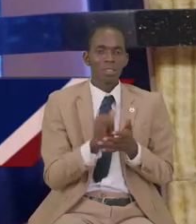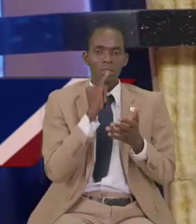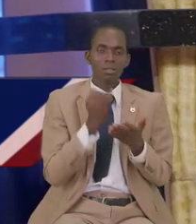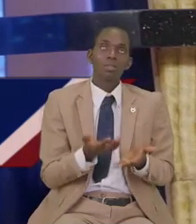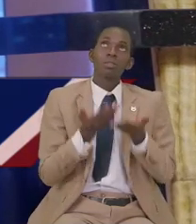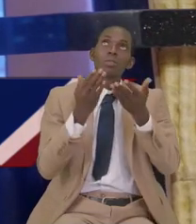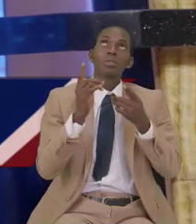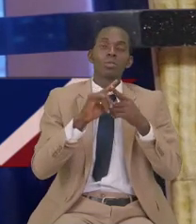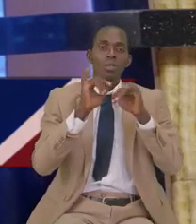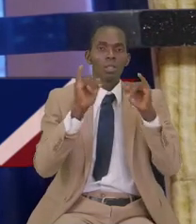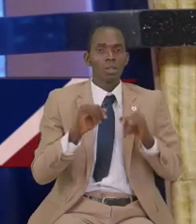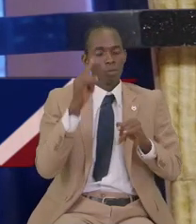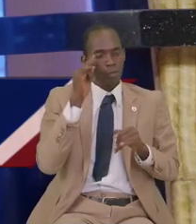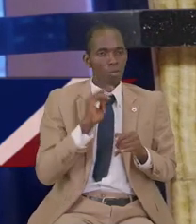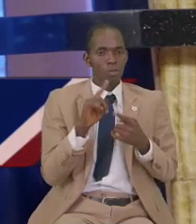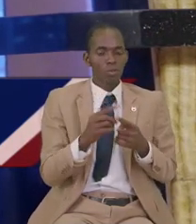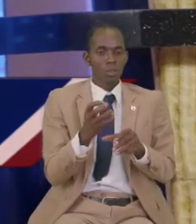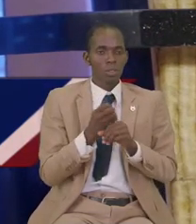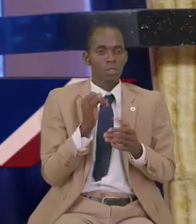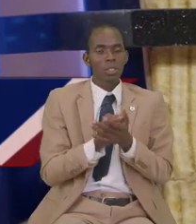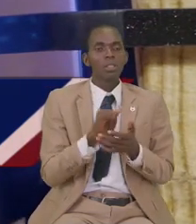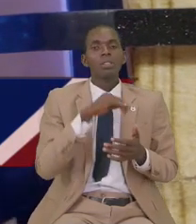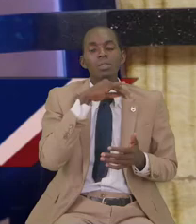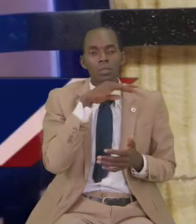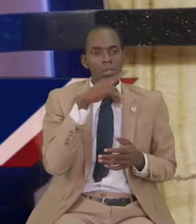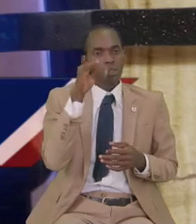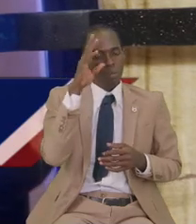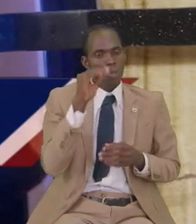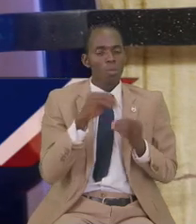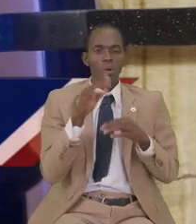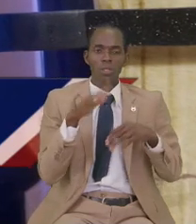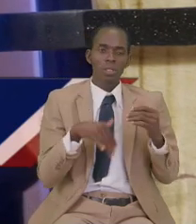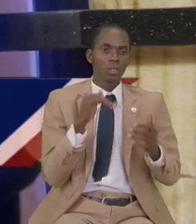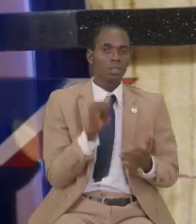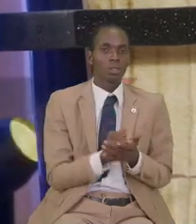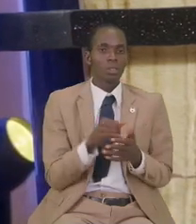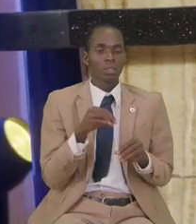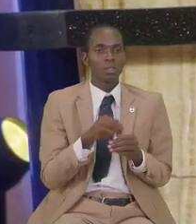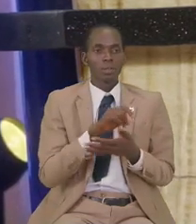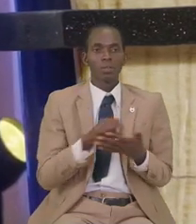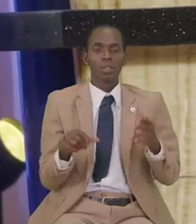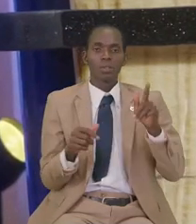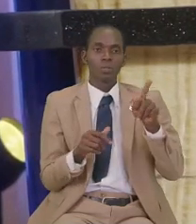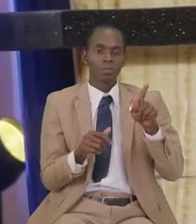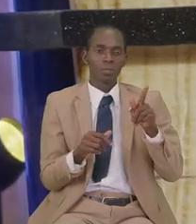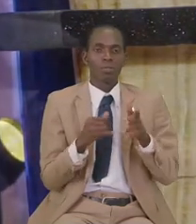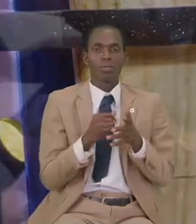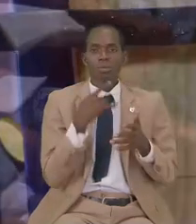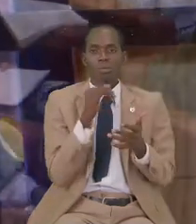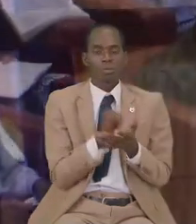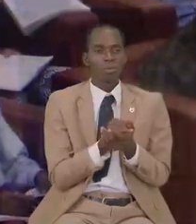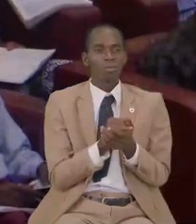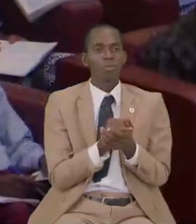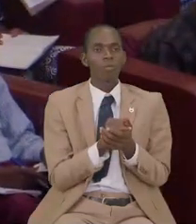idol, and for us to take that, that defiles the man. But more than that, in verse 21, it says, for from